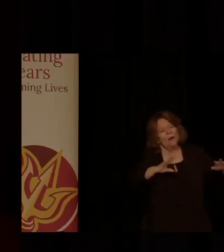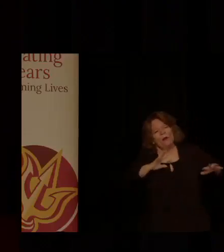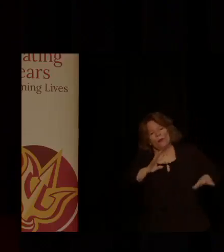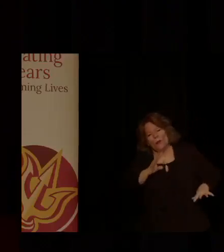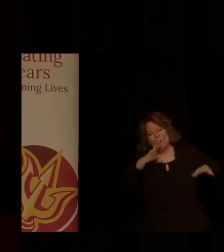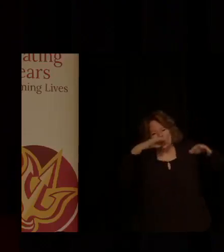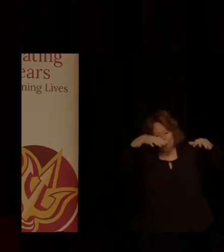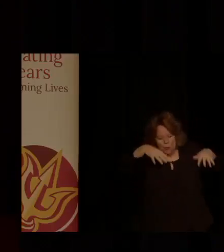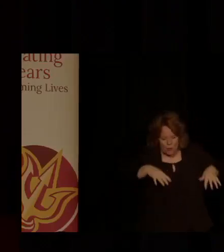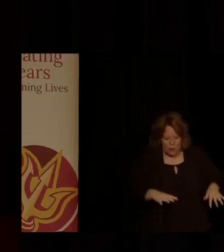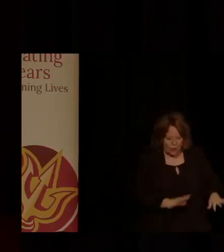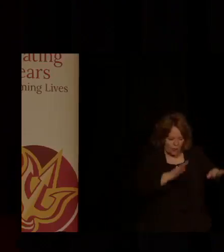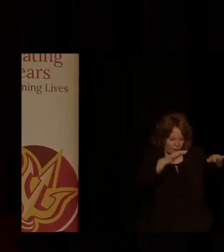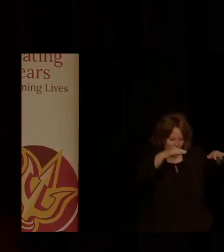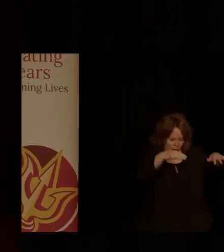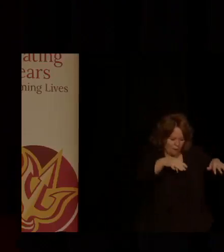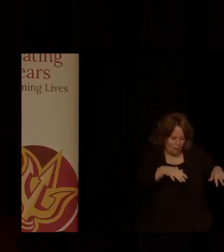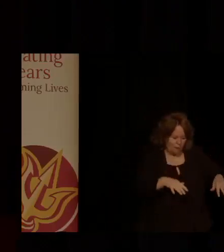rolling